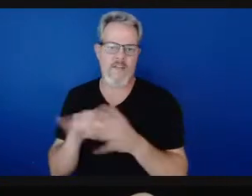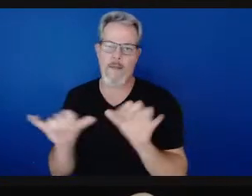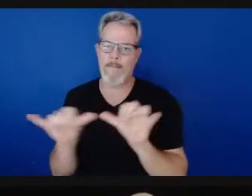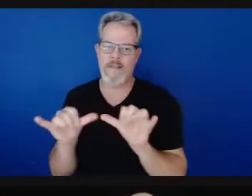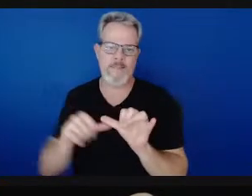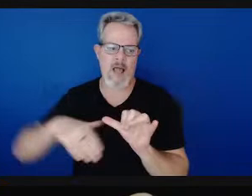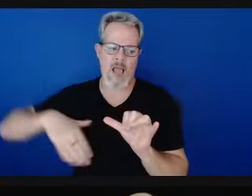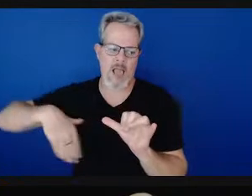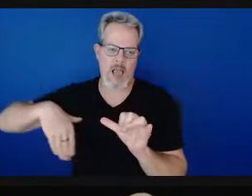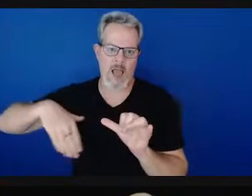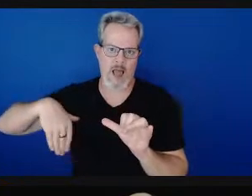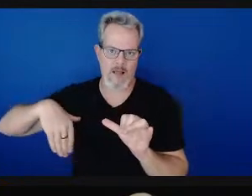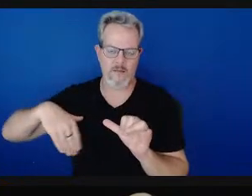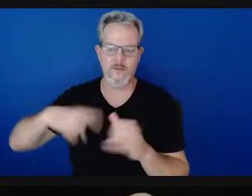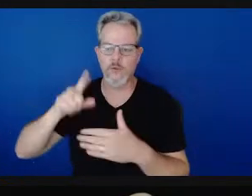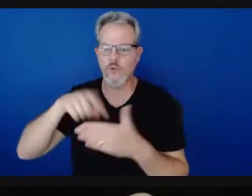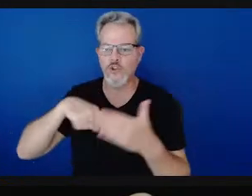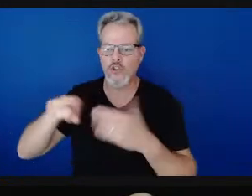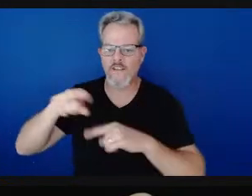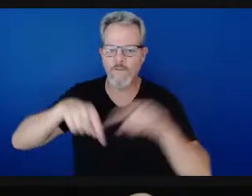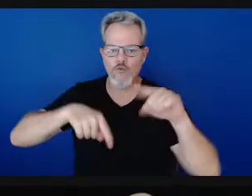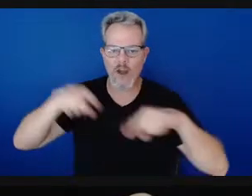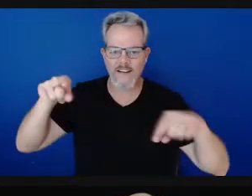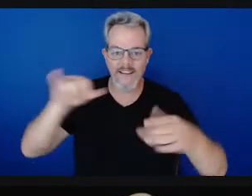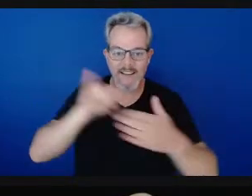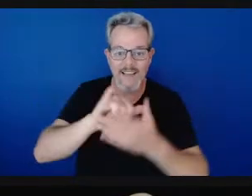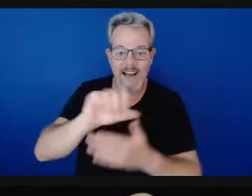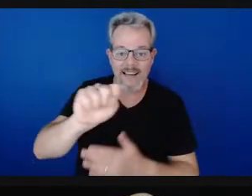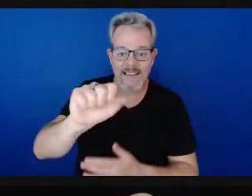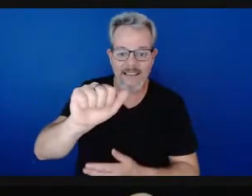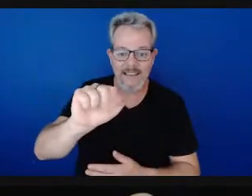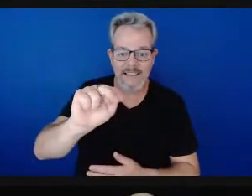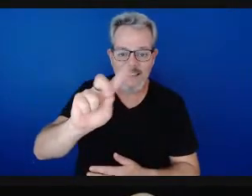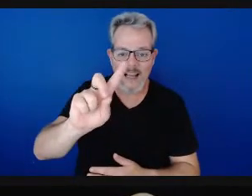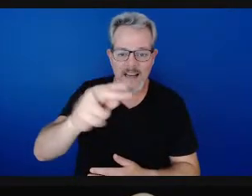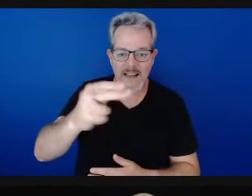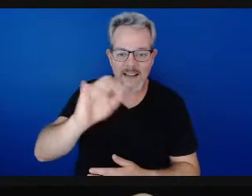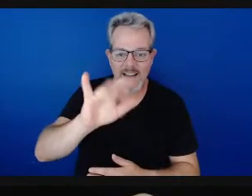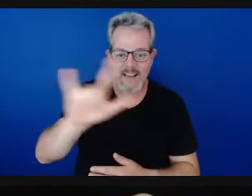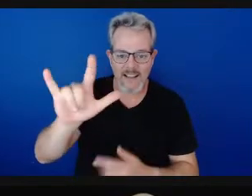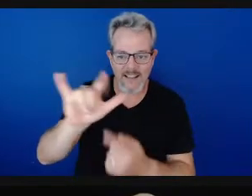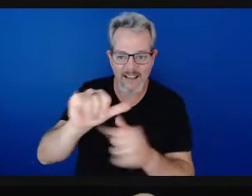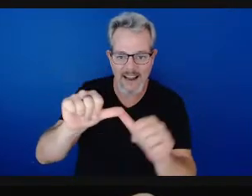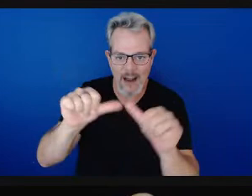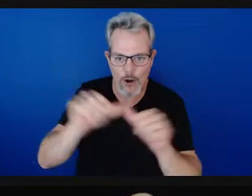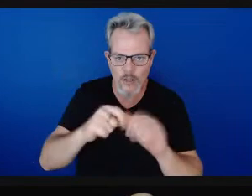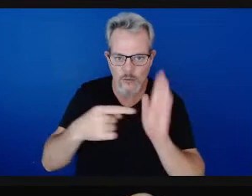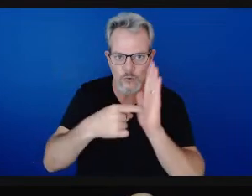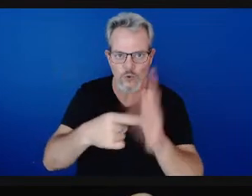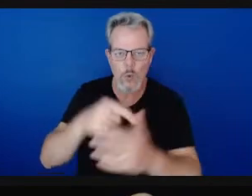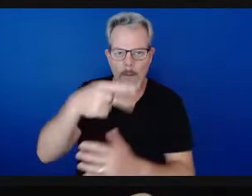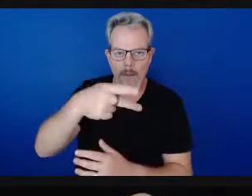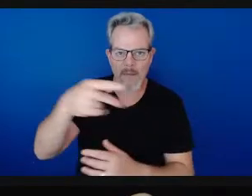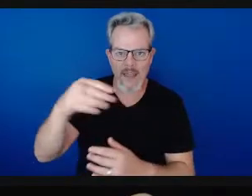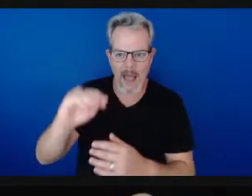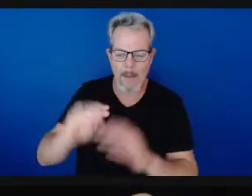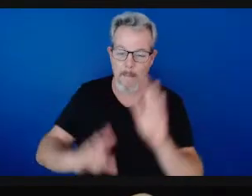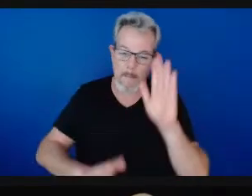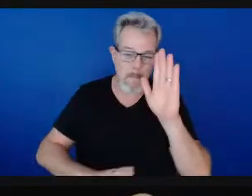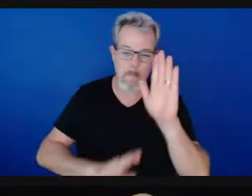these spot measurements at different places. Here's one at Sand Hill showing ppm of SO2 spiking to close to 10